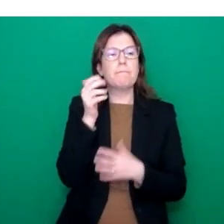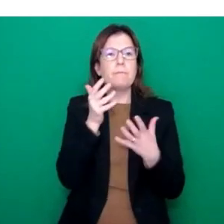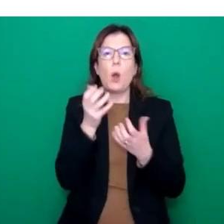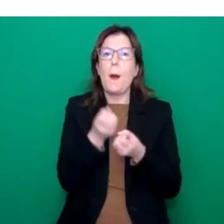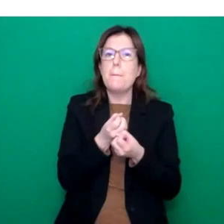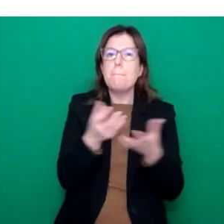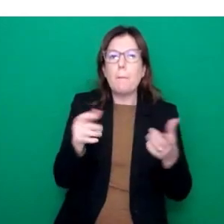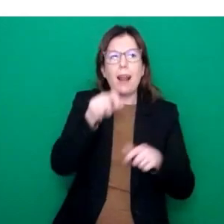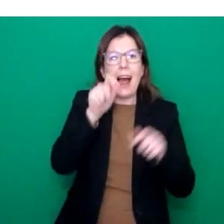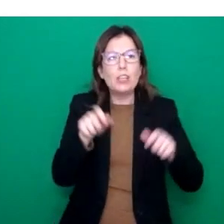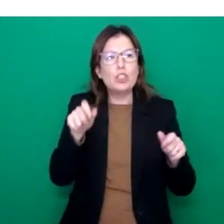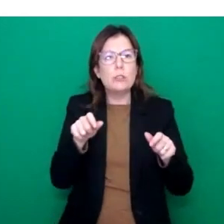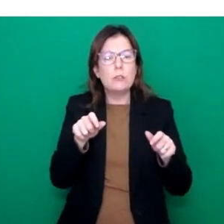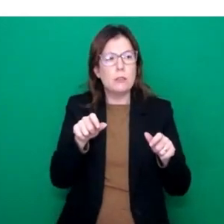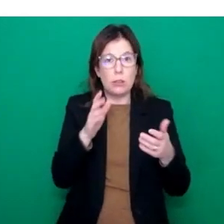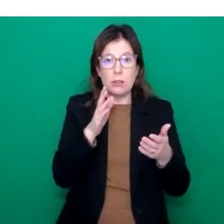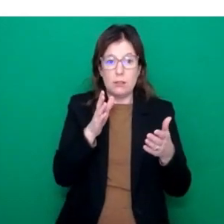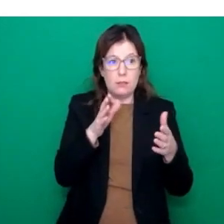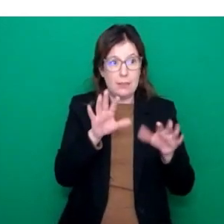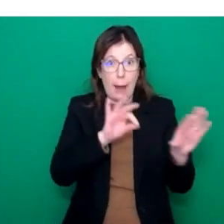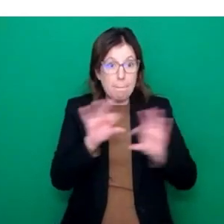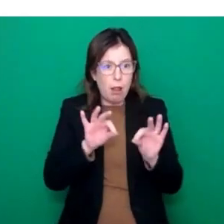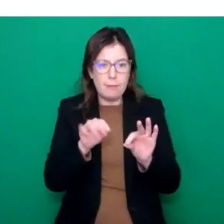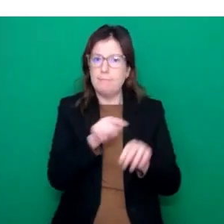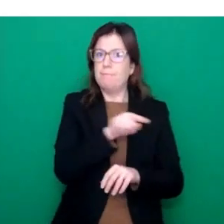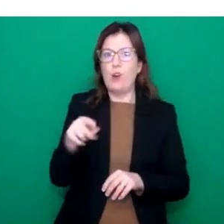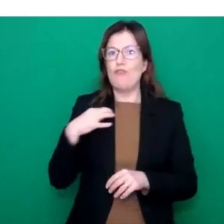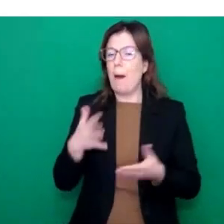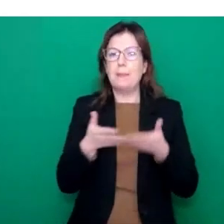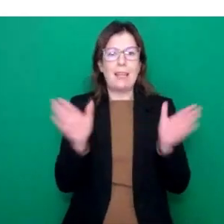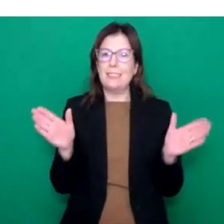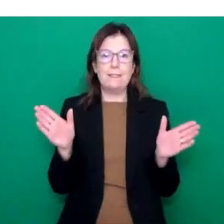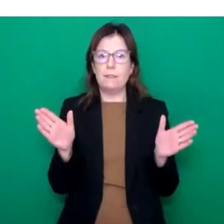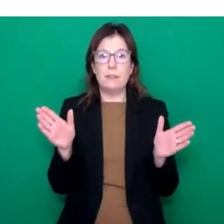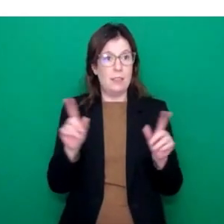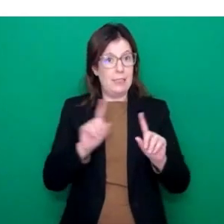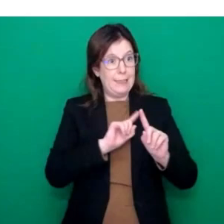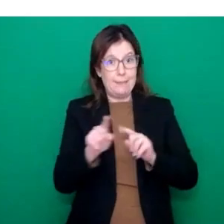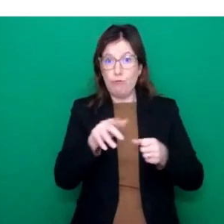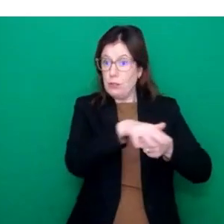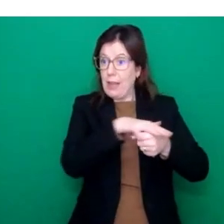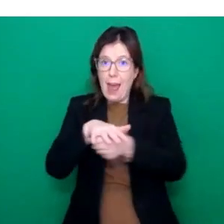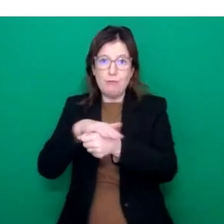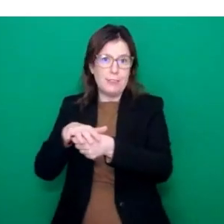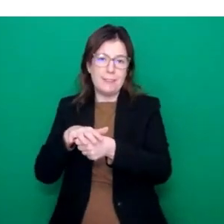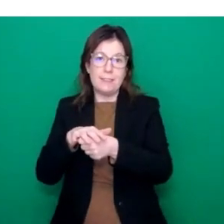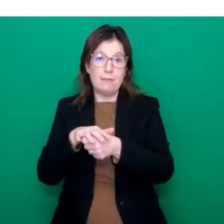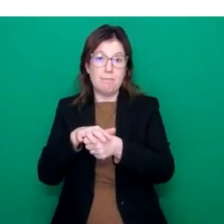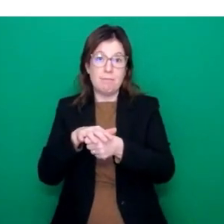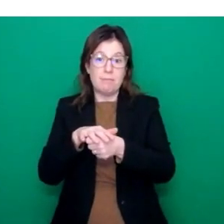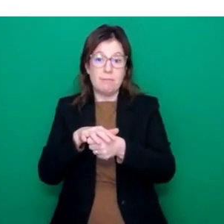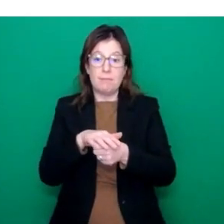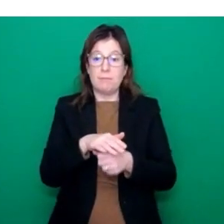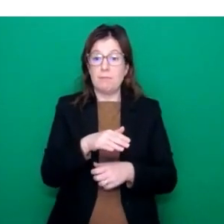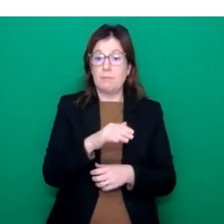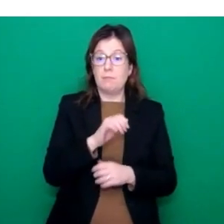population samples not always being representative, and I think across the board in all the modalities actually of people from